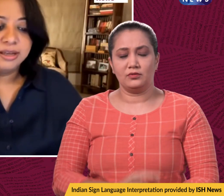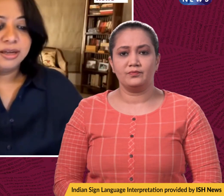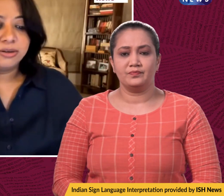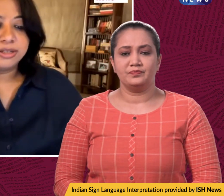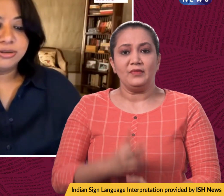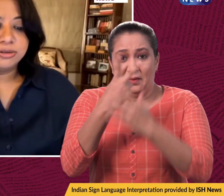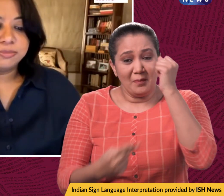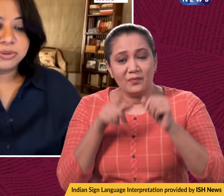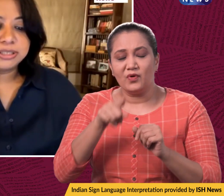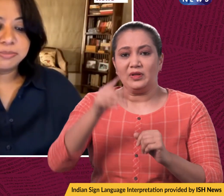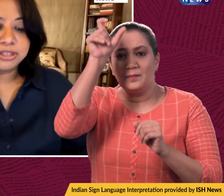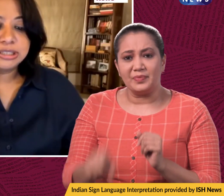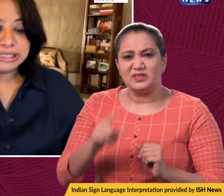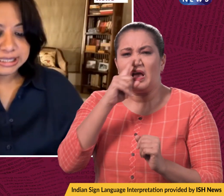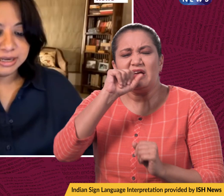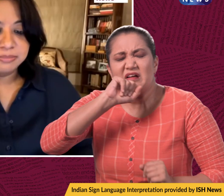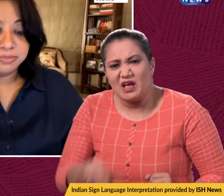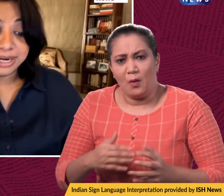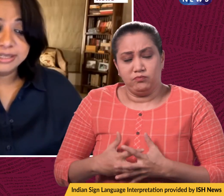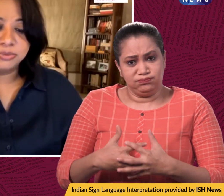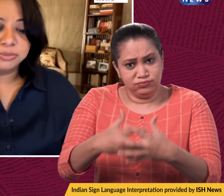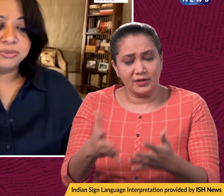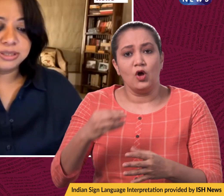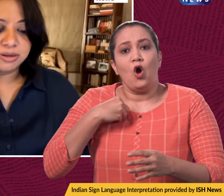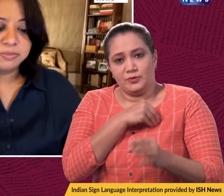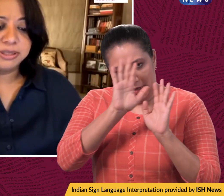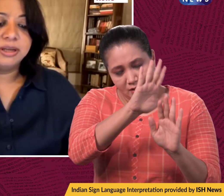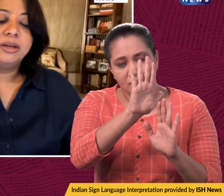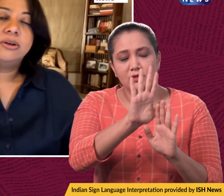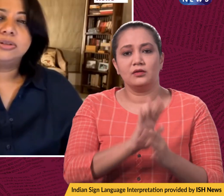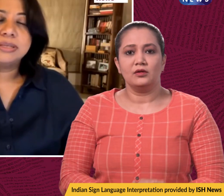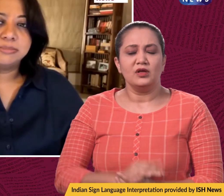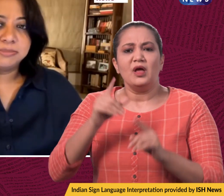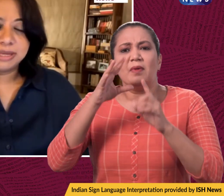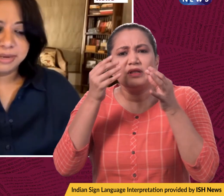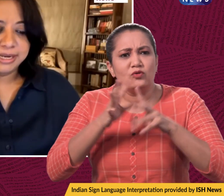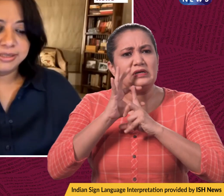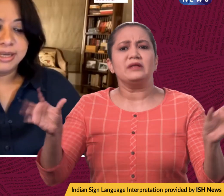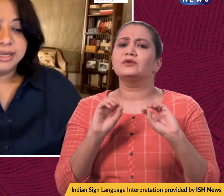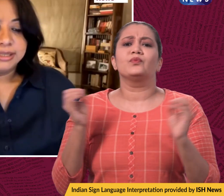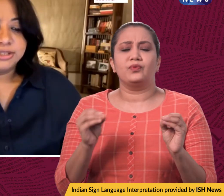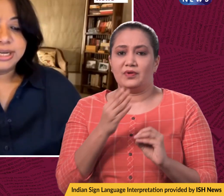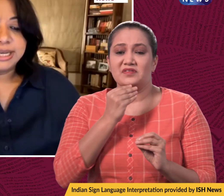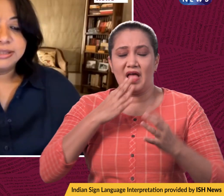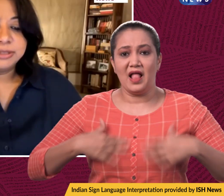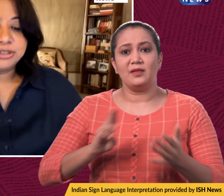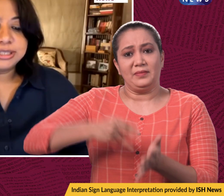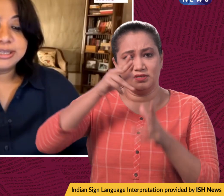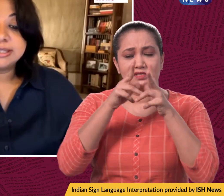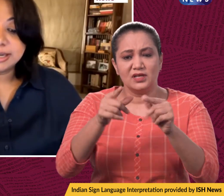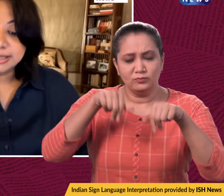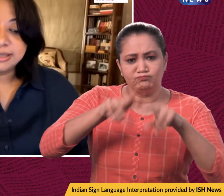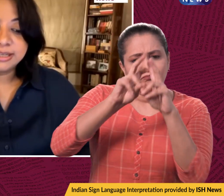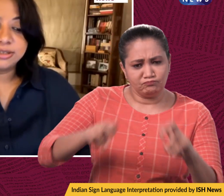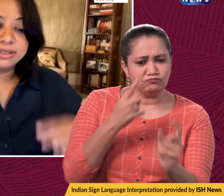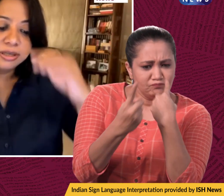viruses. According to local reports, the patient is a young pregnant woman who is in hospital, although her symptoms are mild. The Israeli Health Ministry has said